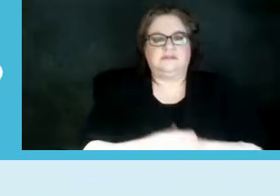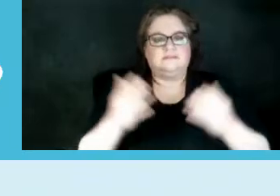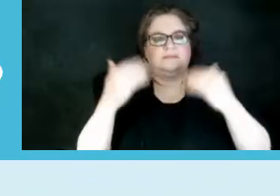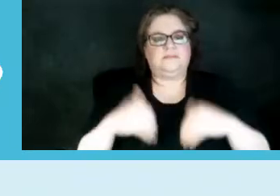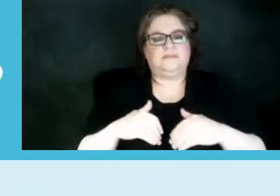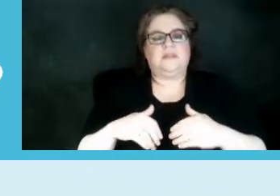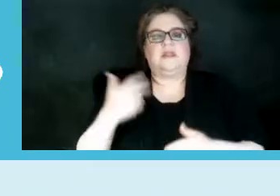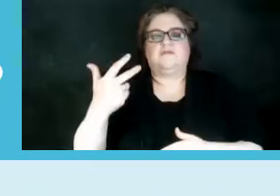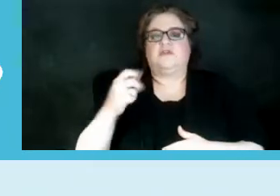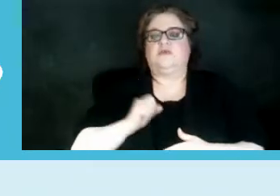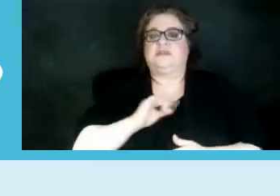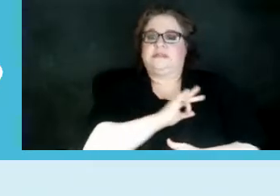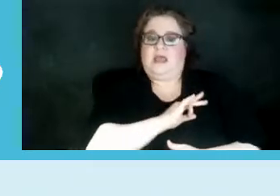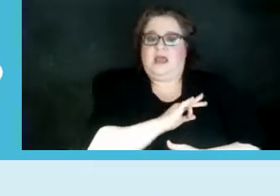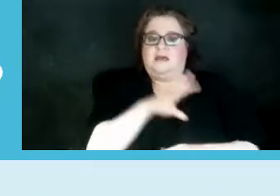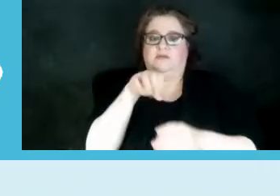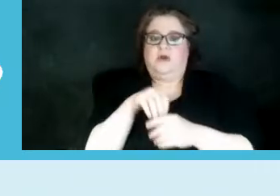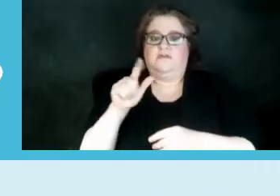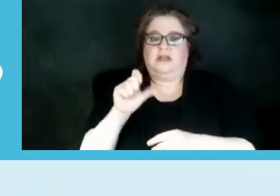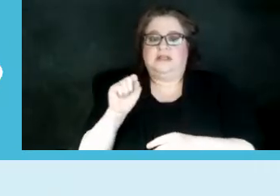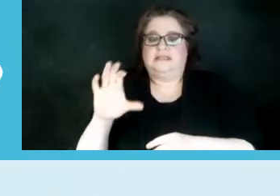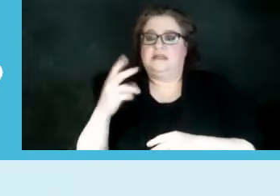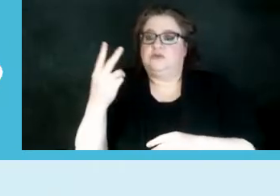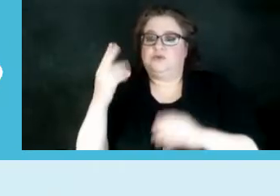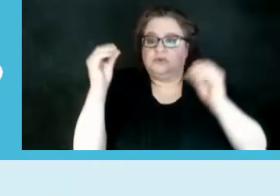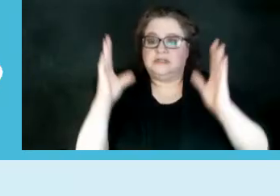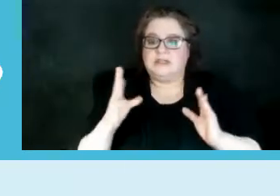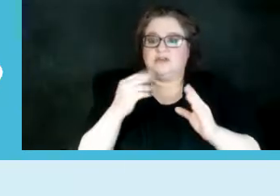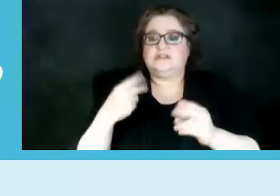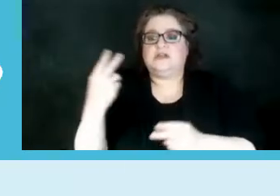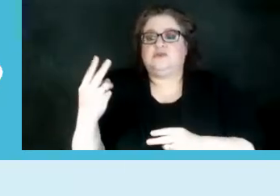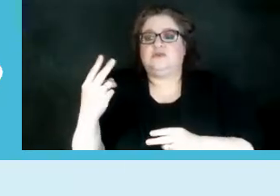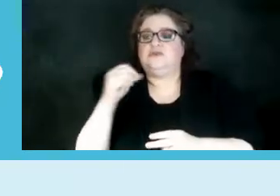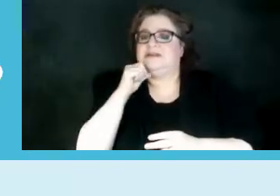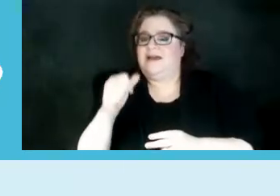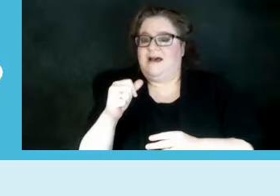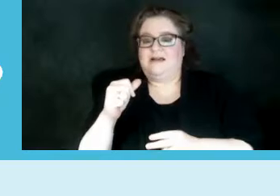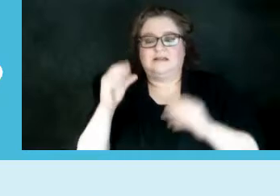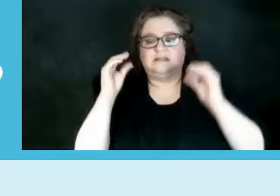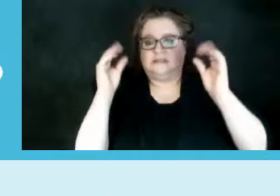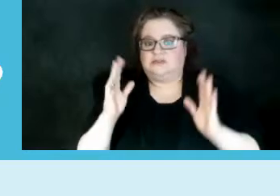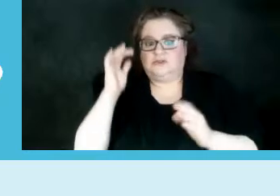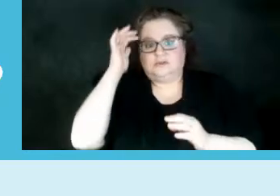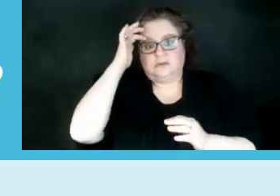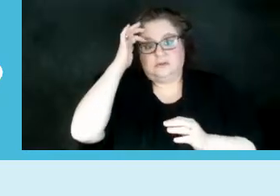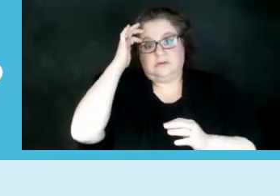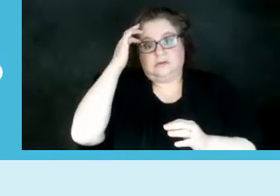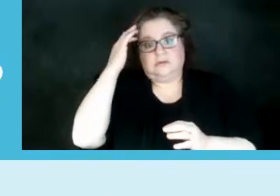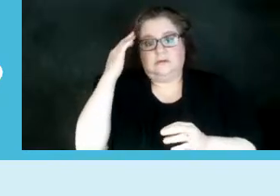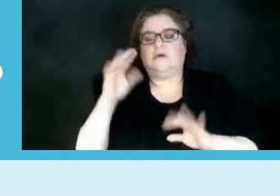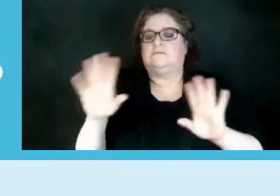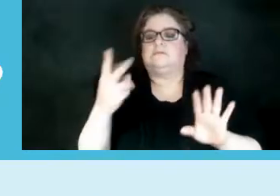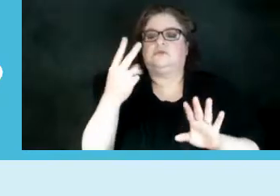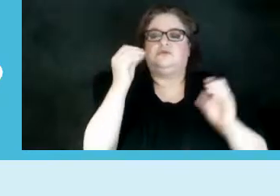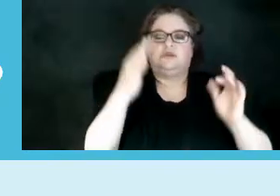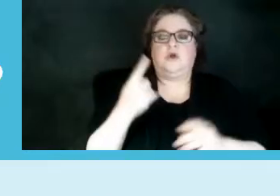3 staff members, a part of the LSC. We have 2 teachers and 2 non-teacher, 2 teachers and 1 non-teacher